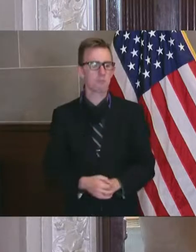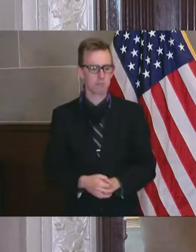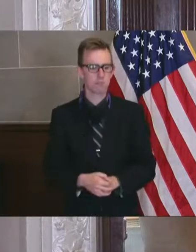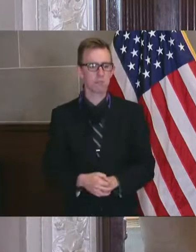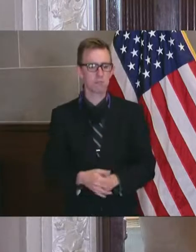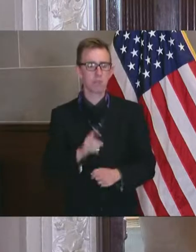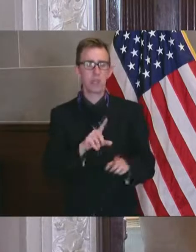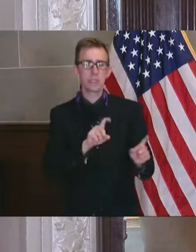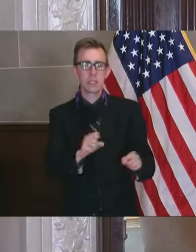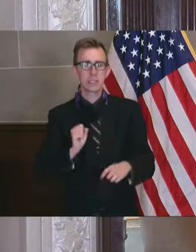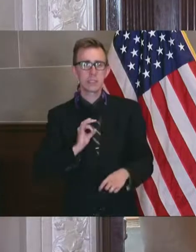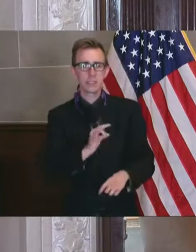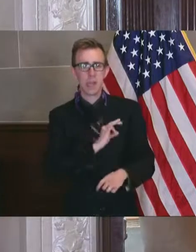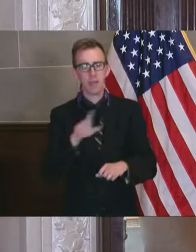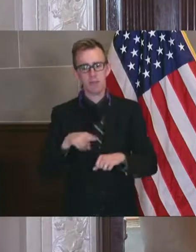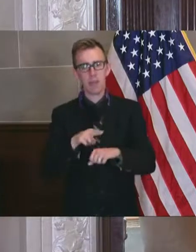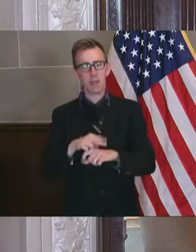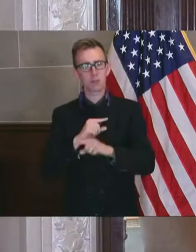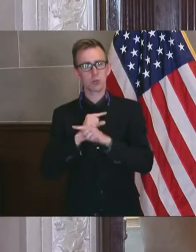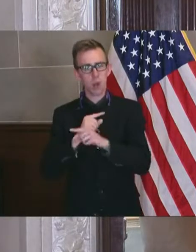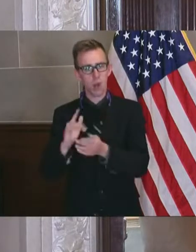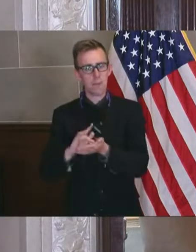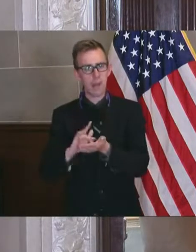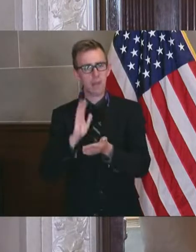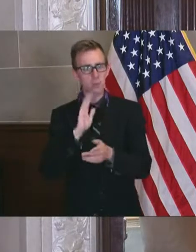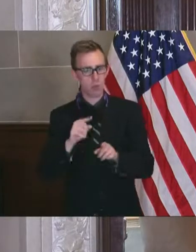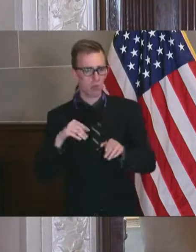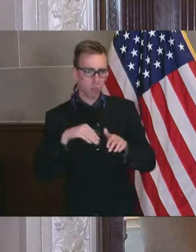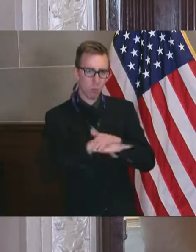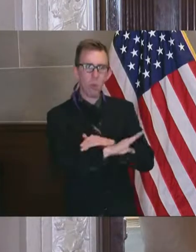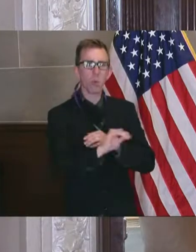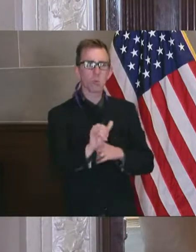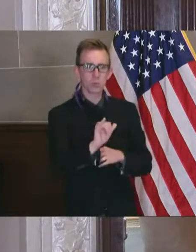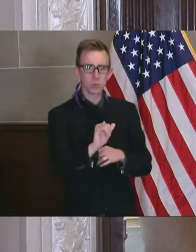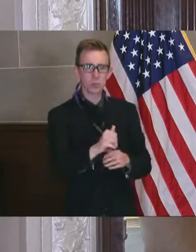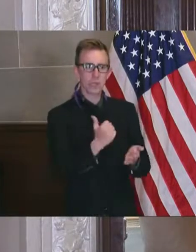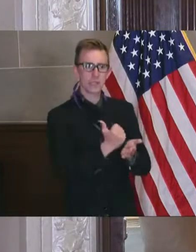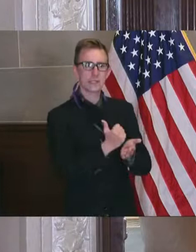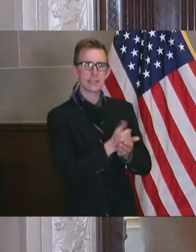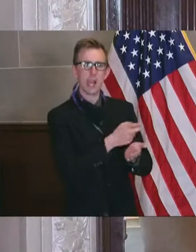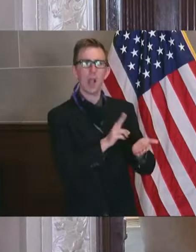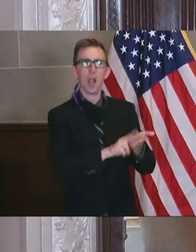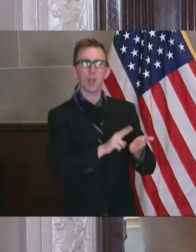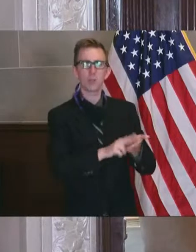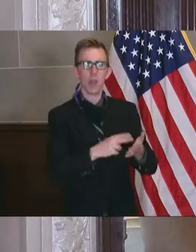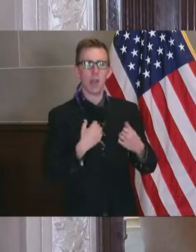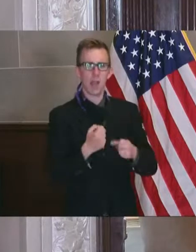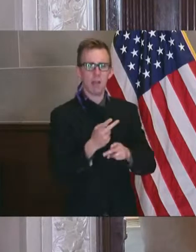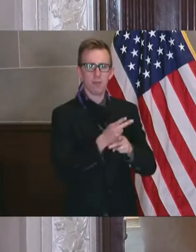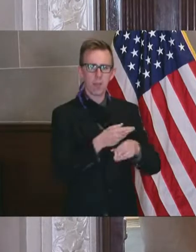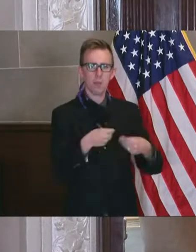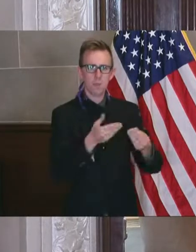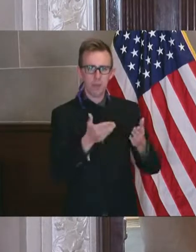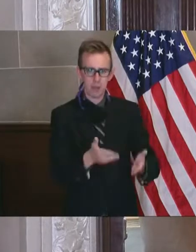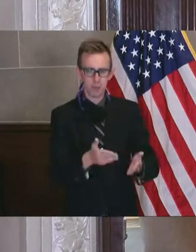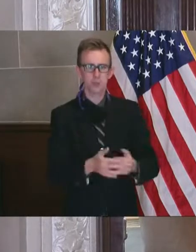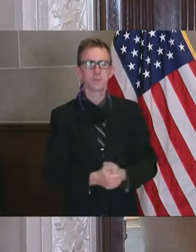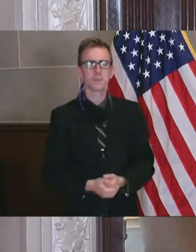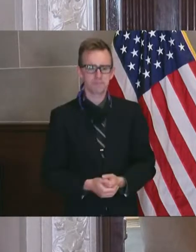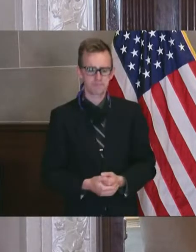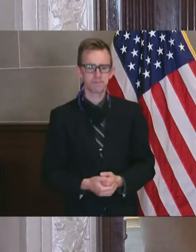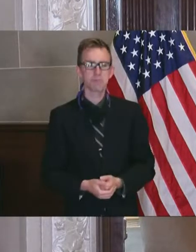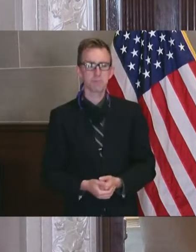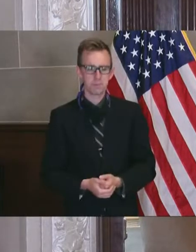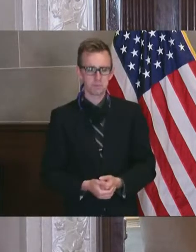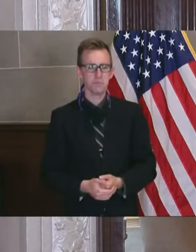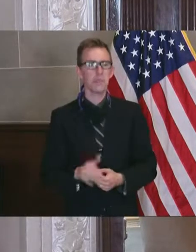testing staff, the National Guard medics will go inside the facility to assist our contract health care providers with offender testing.